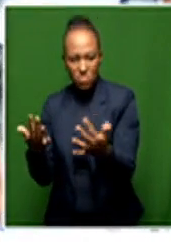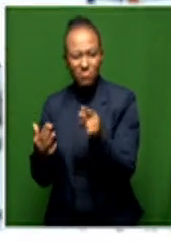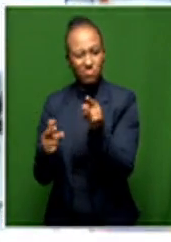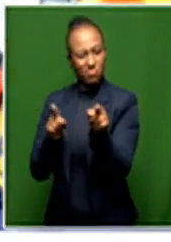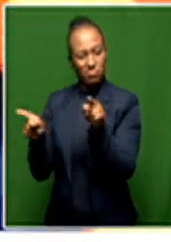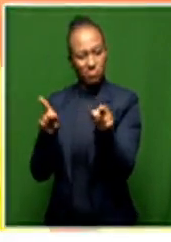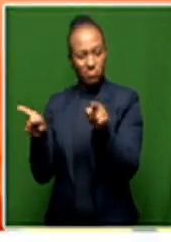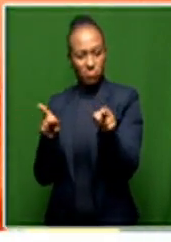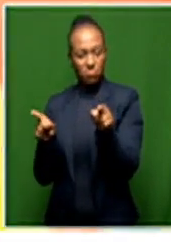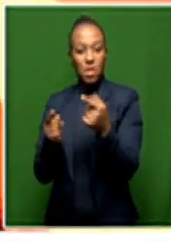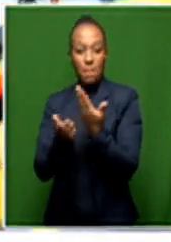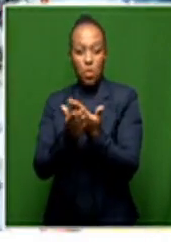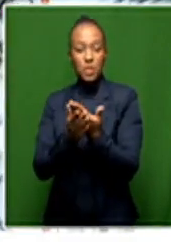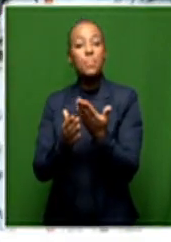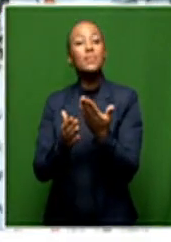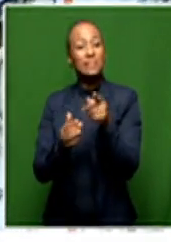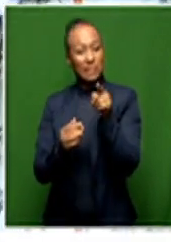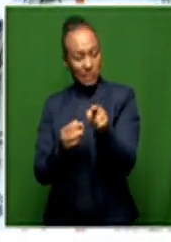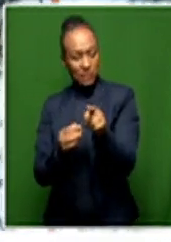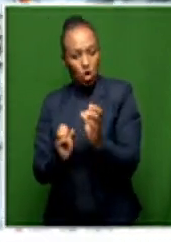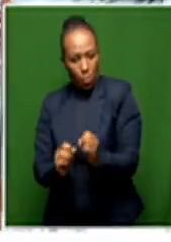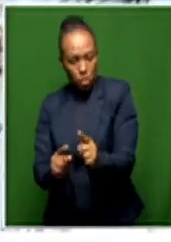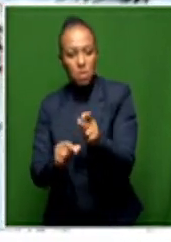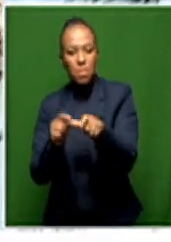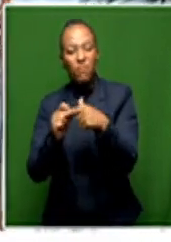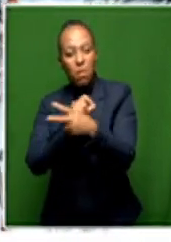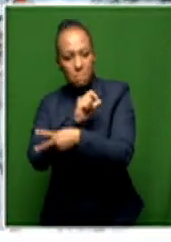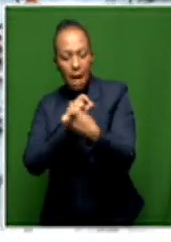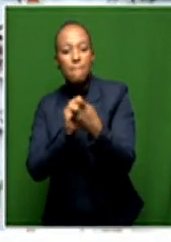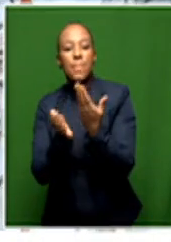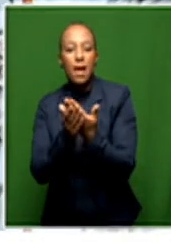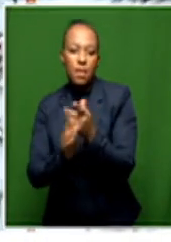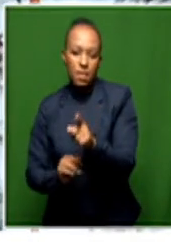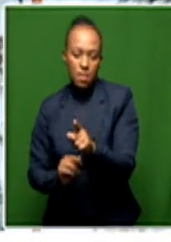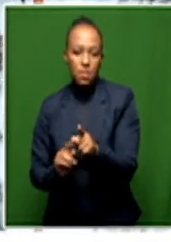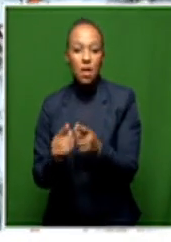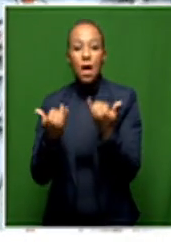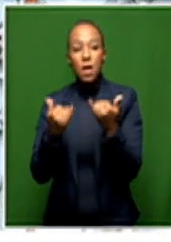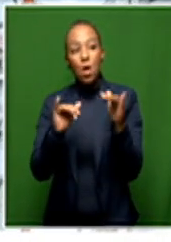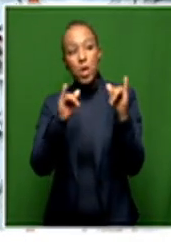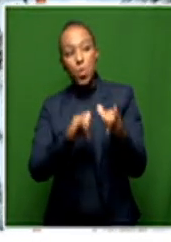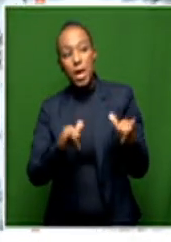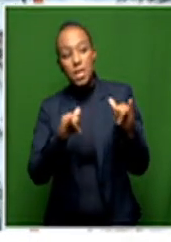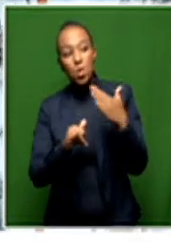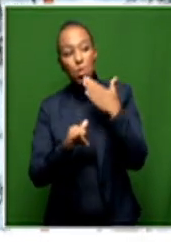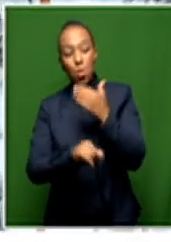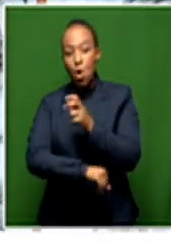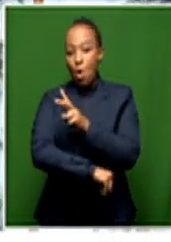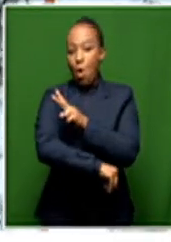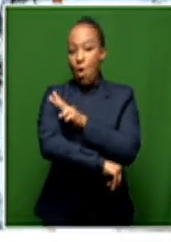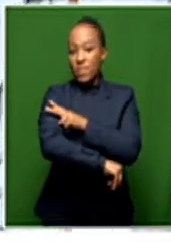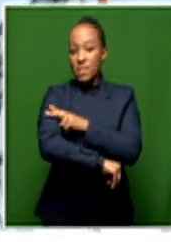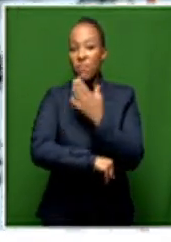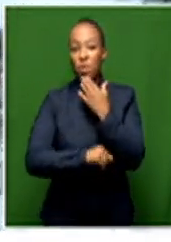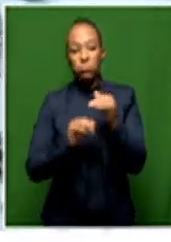going to have the loopholes and the challenges play out. We are, of course, awaiting the presiding officers of Parliament to